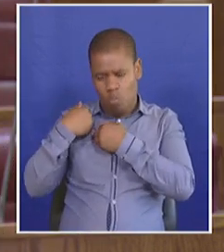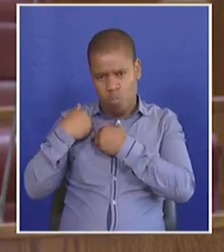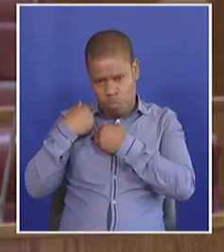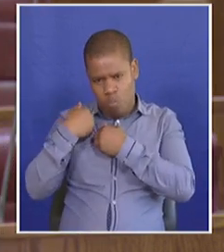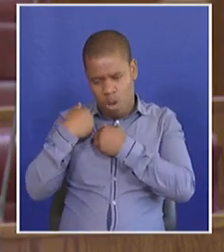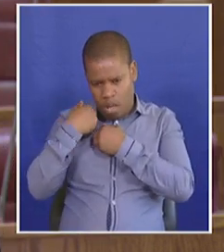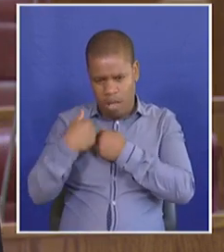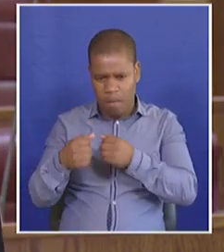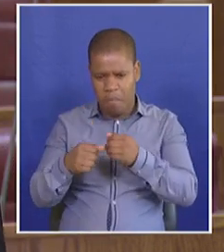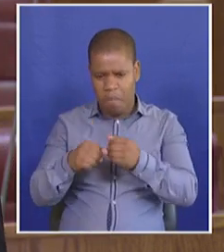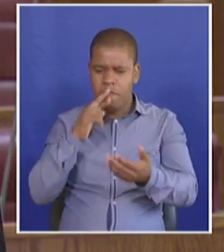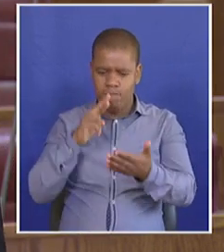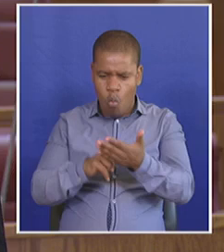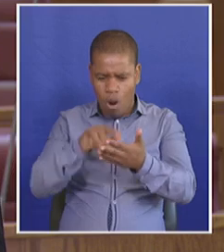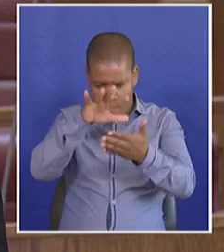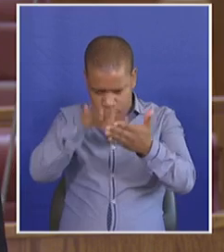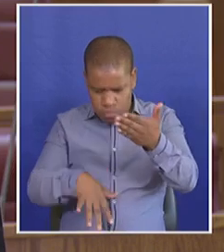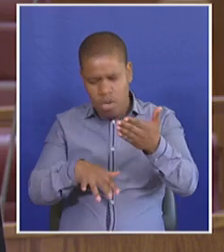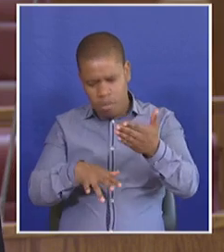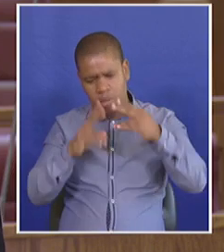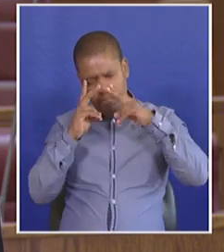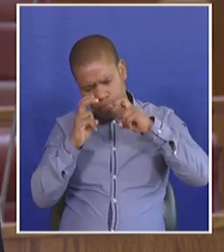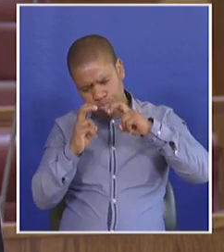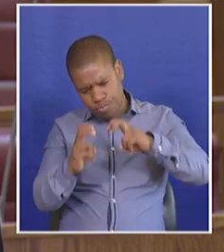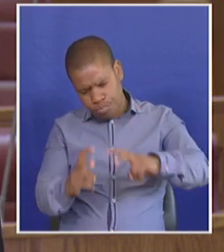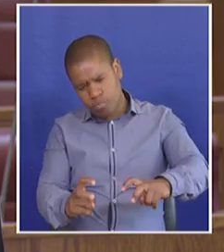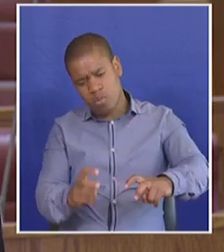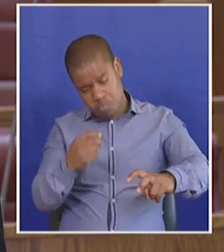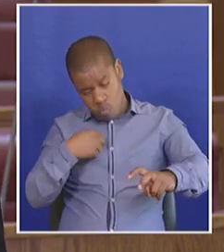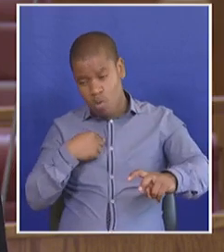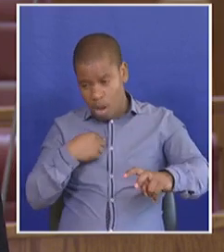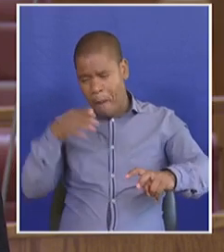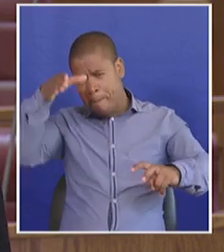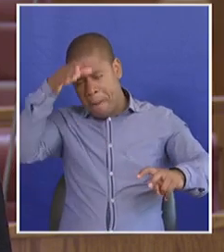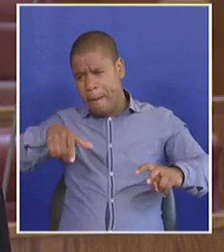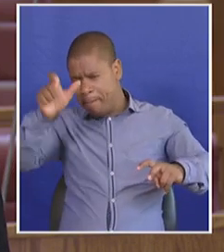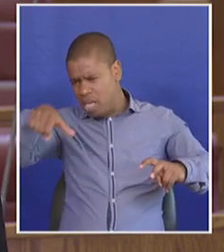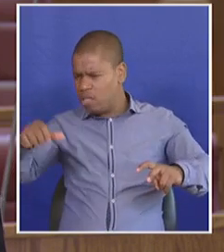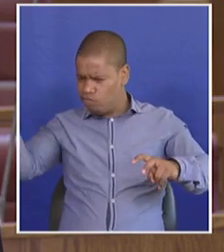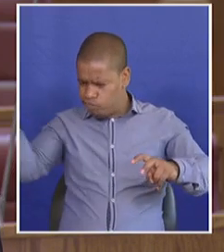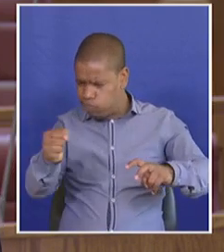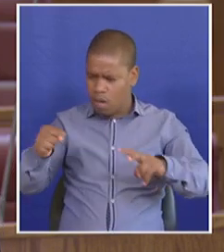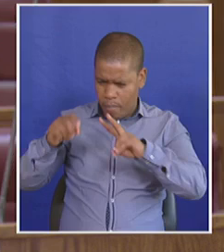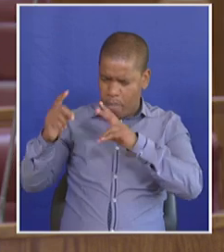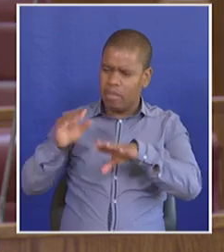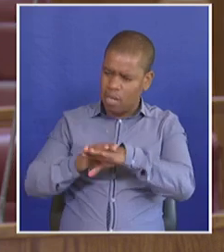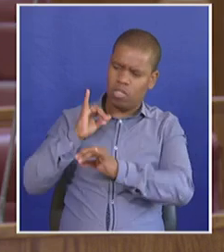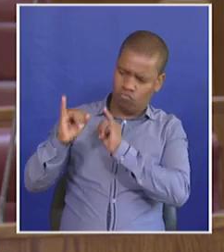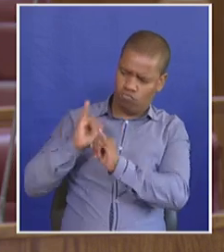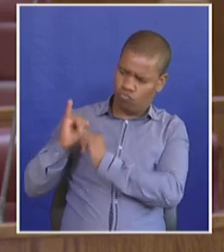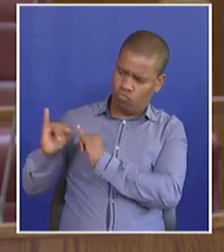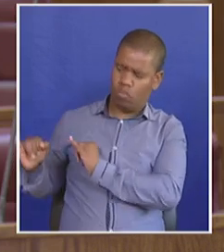important to therefore begin to interview experts on these various sort of issues, for an